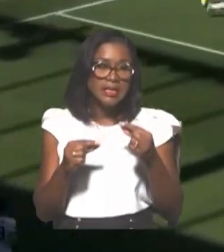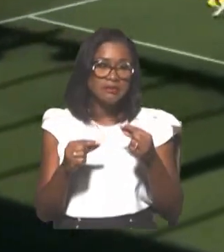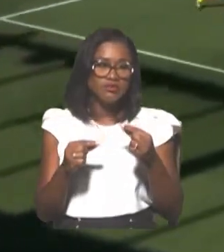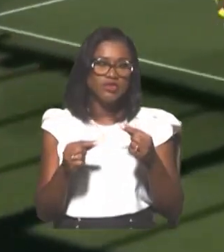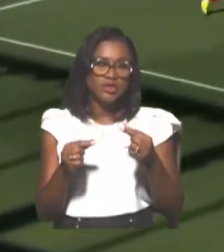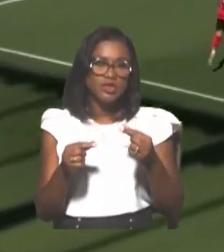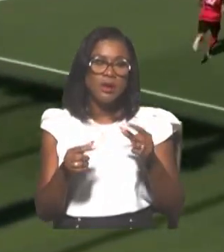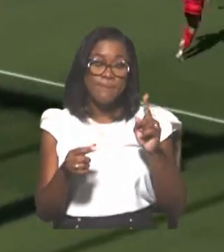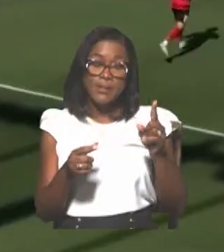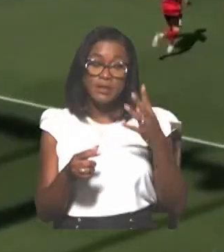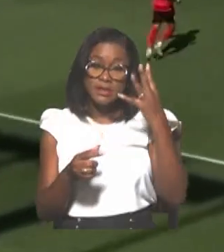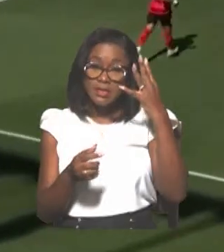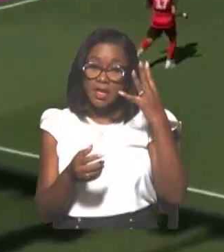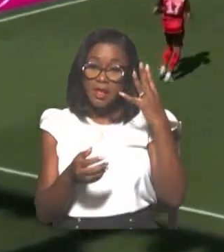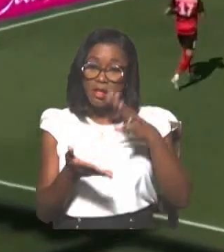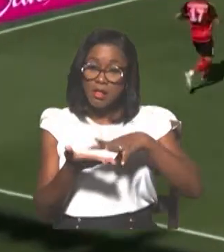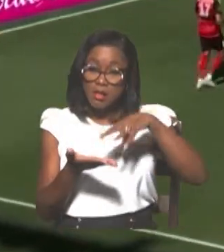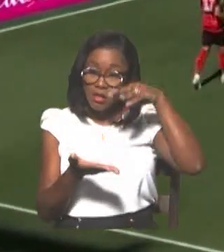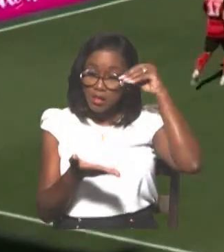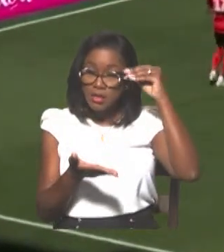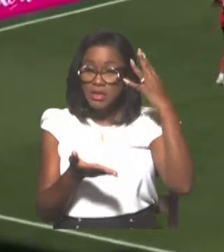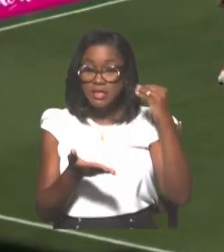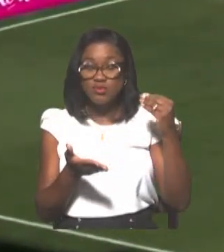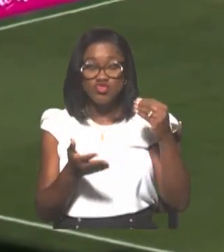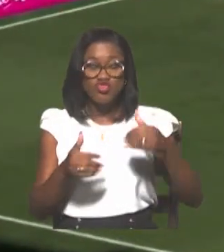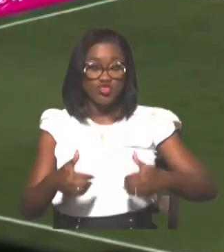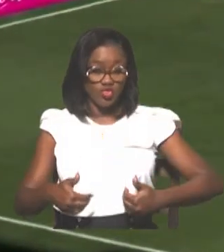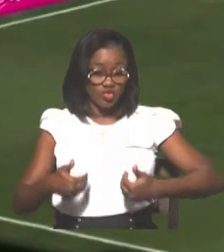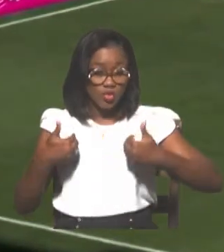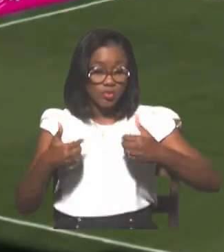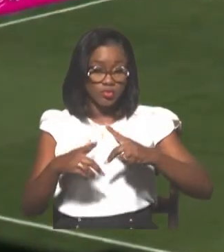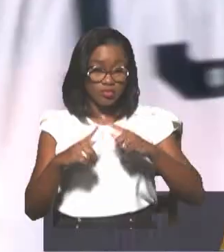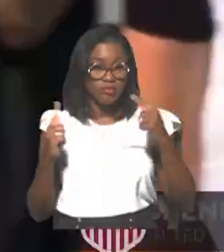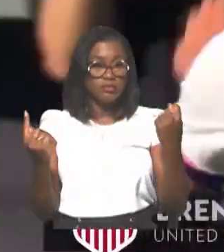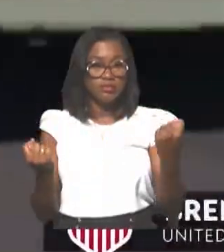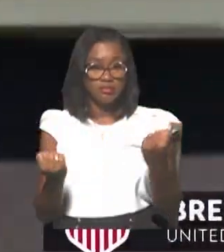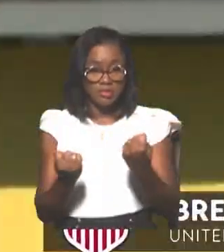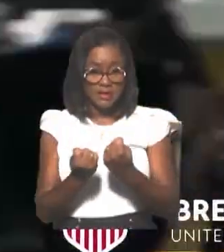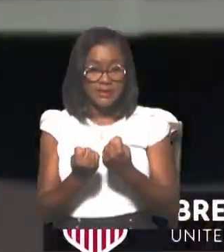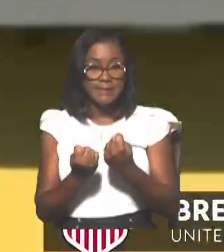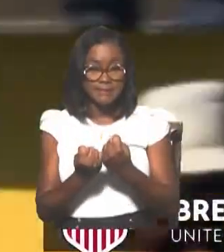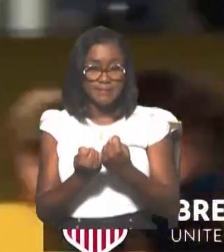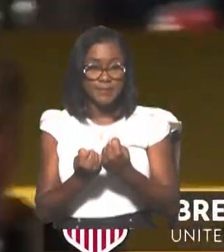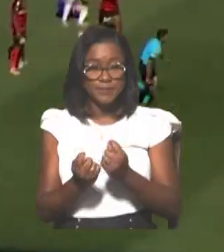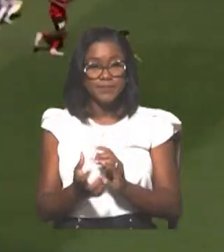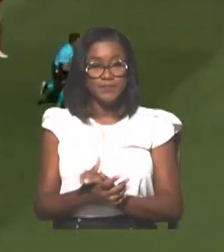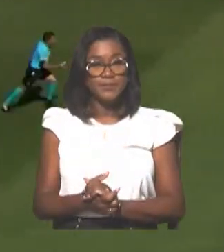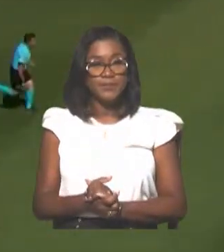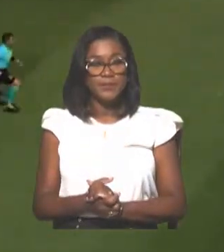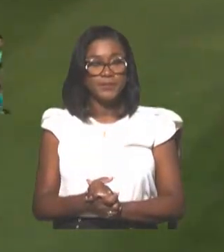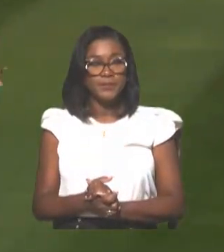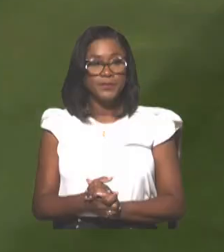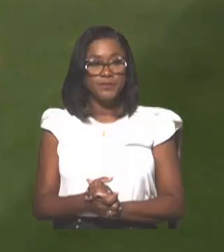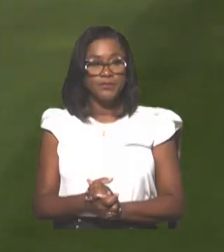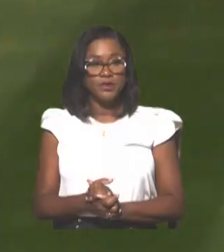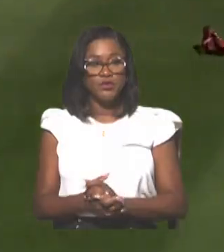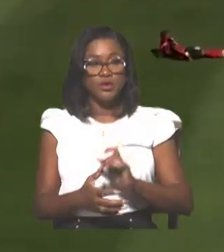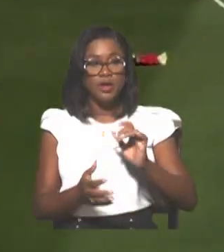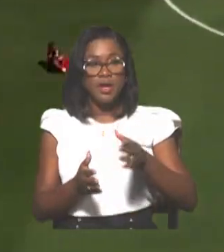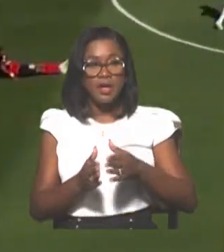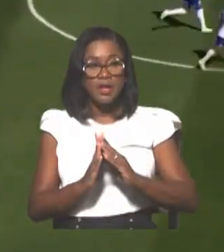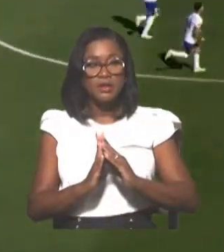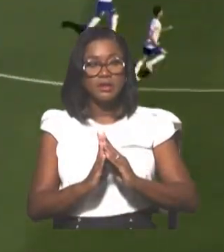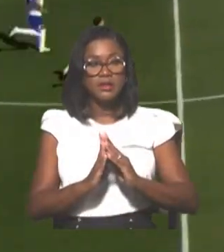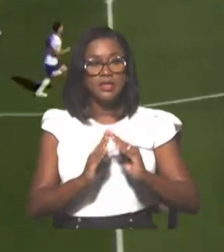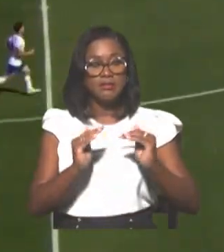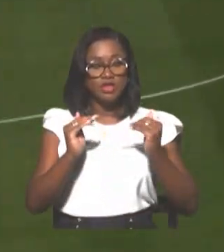learning experience for my team. They're very relatively young. There is some experience. The level that some of these players are playing, you know, you're asking them to step up